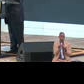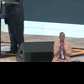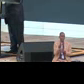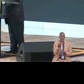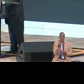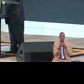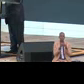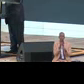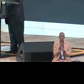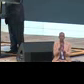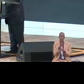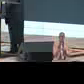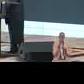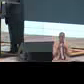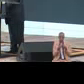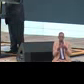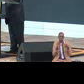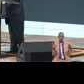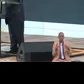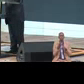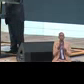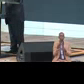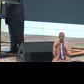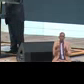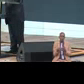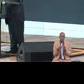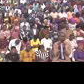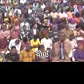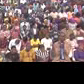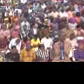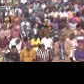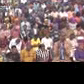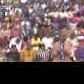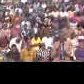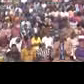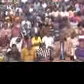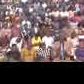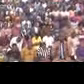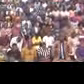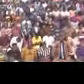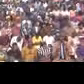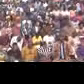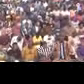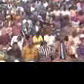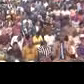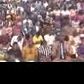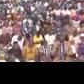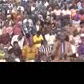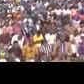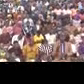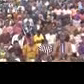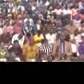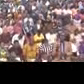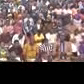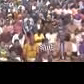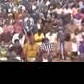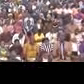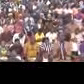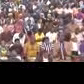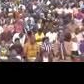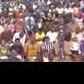loosed from this bond on the Sabbath day,